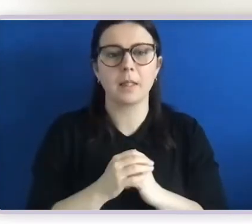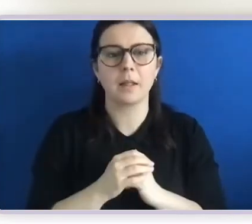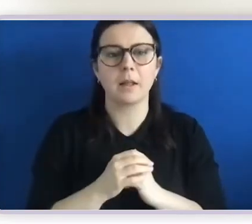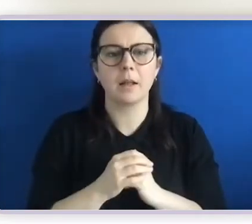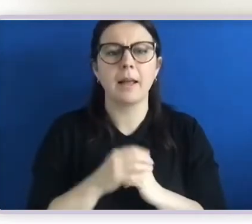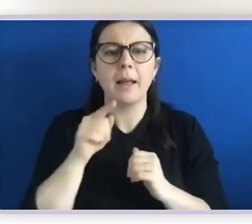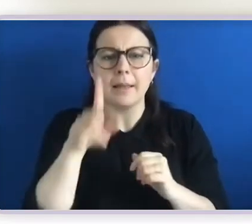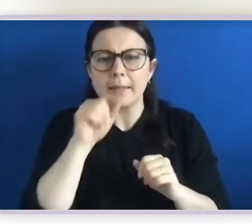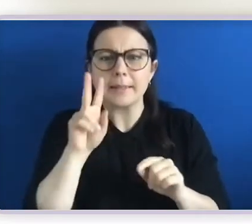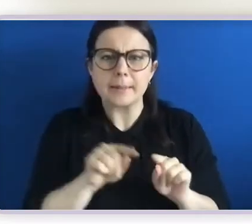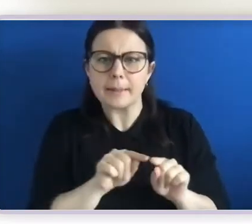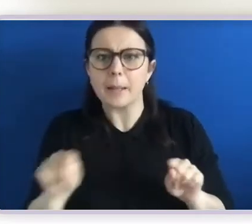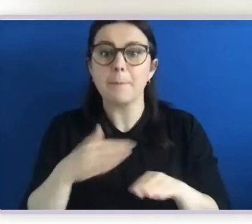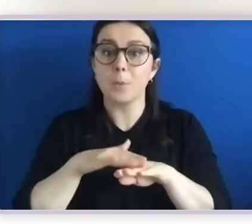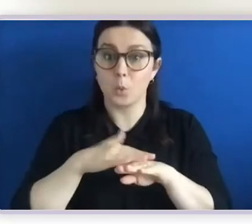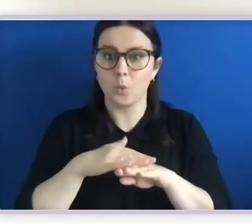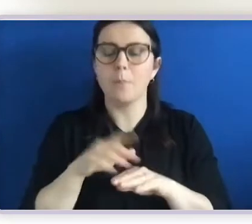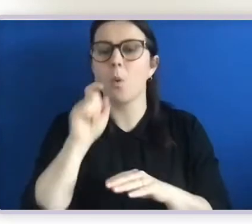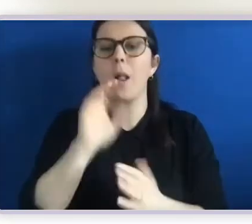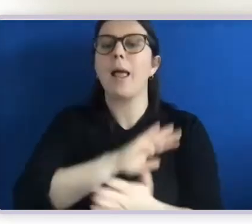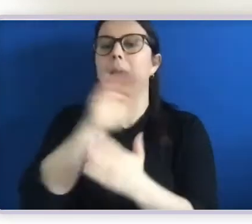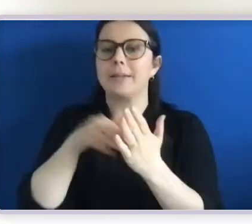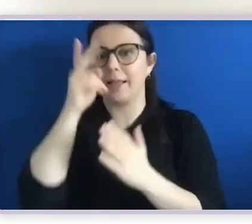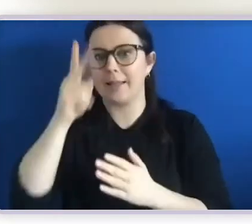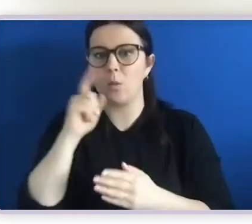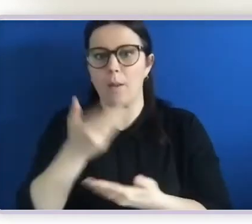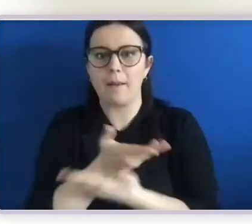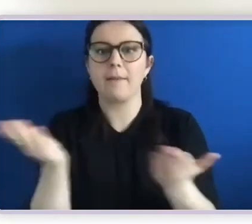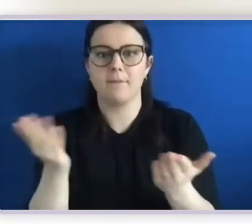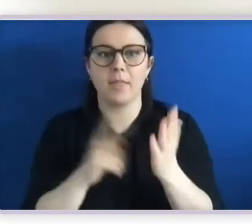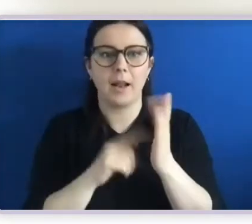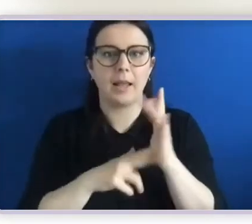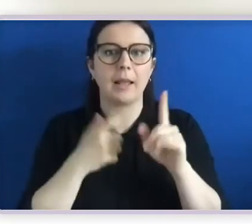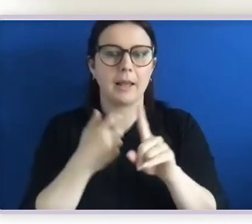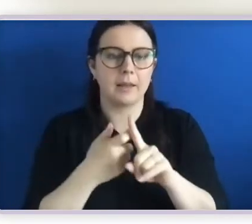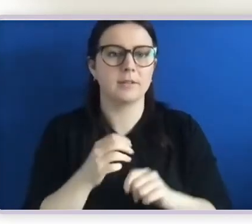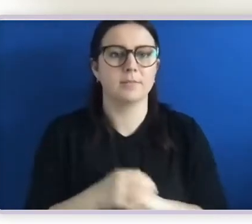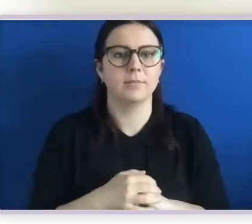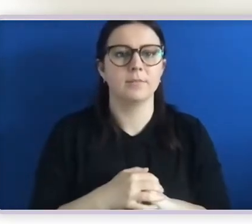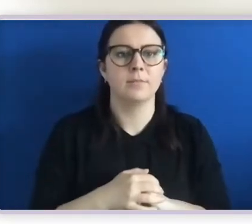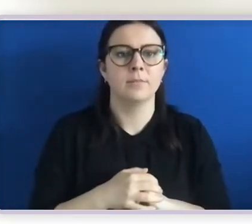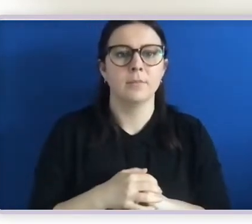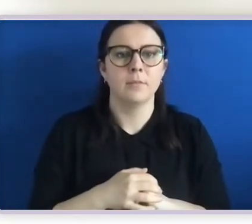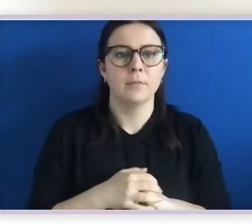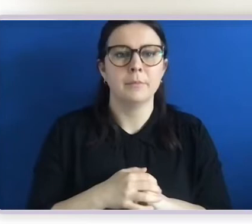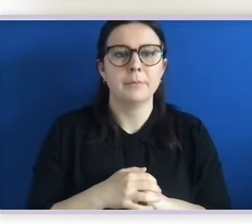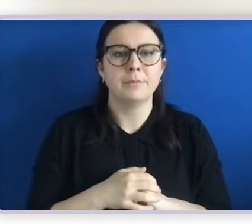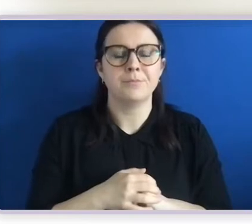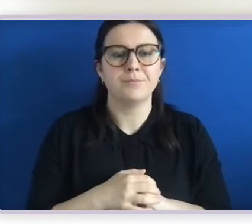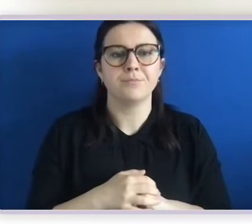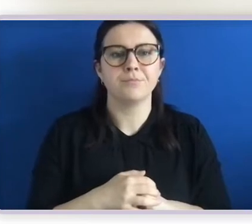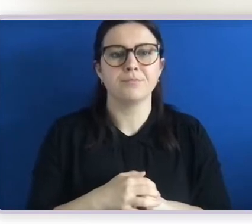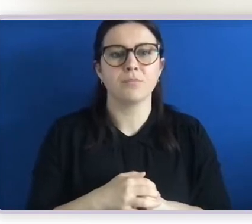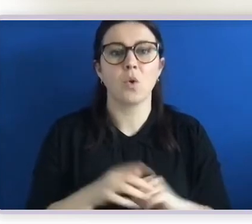but we'll also give that link at the end. Next slide. There's also a notification